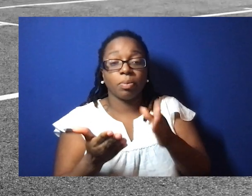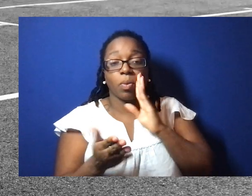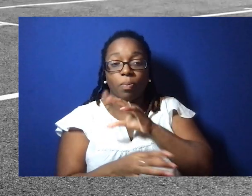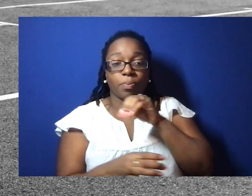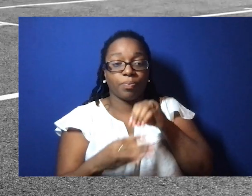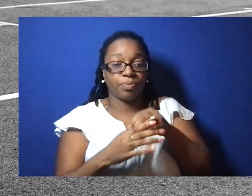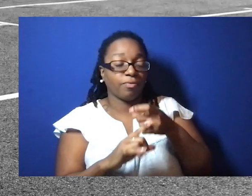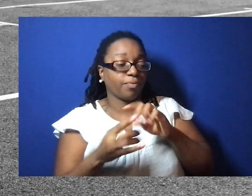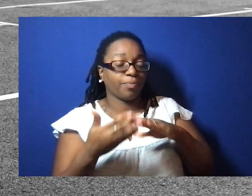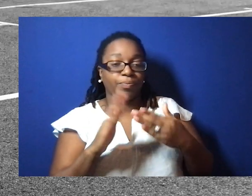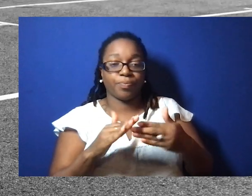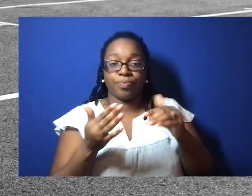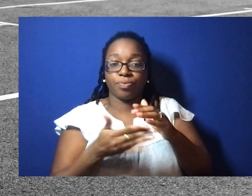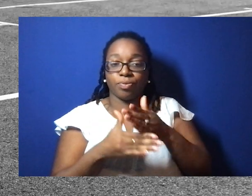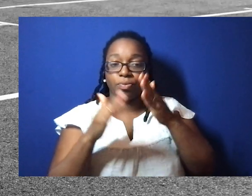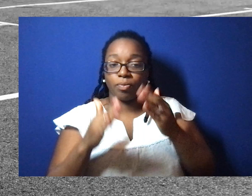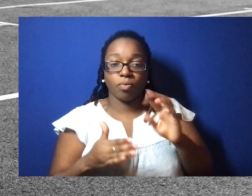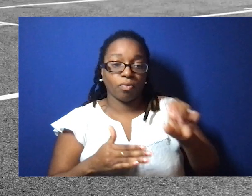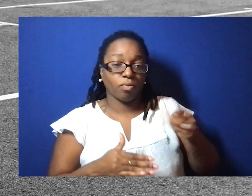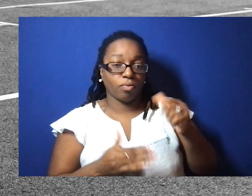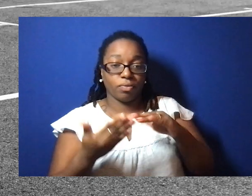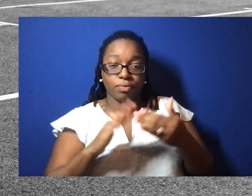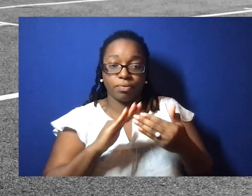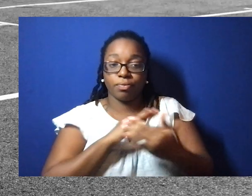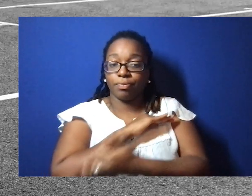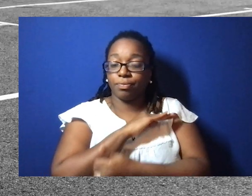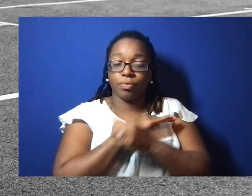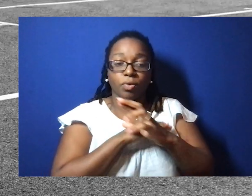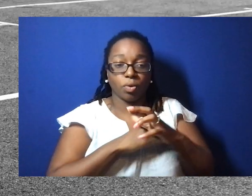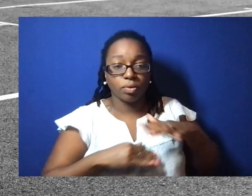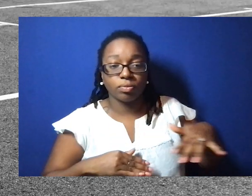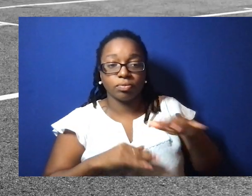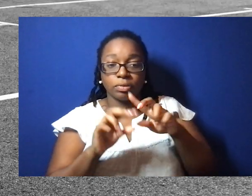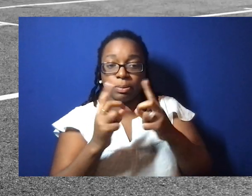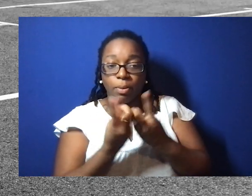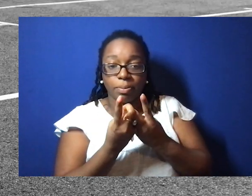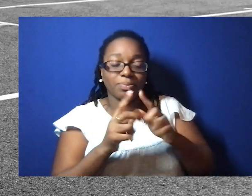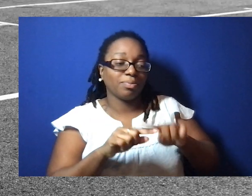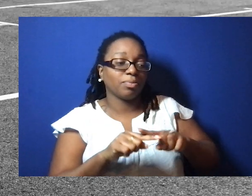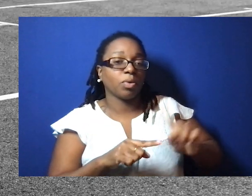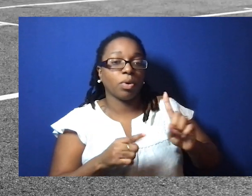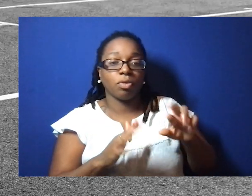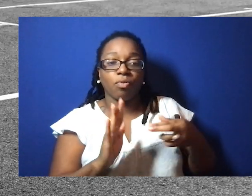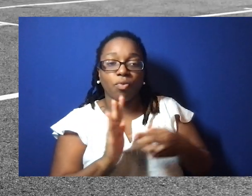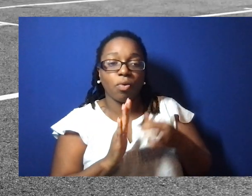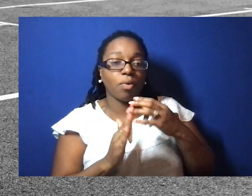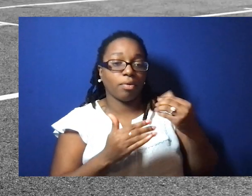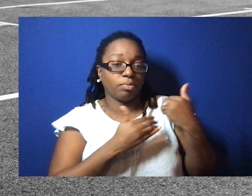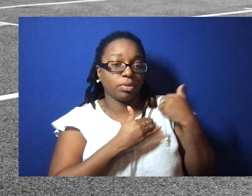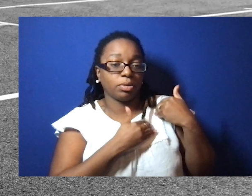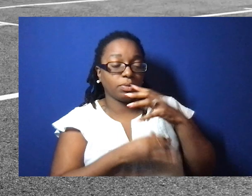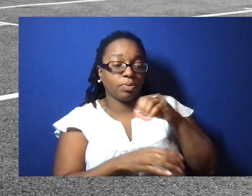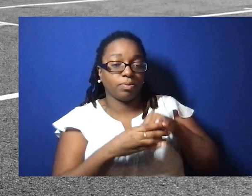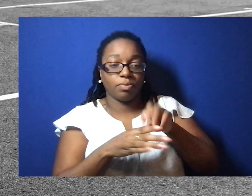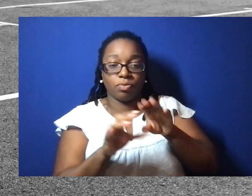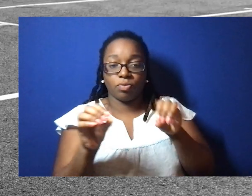may include involvement from community partners or other city, county, or parish departments, depending on roles and